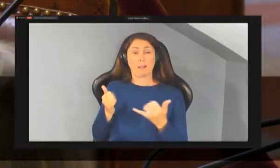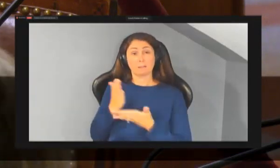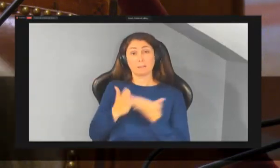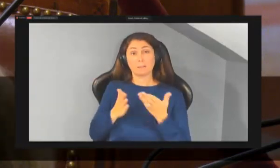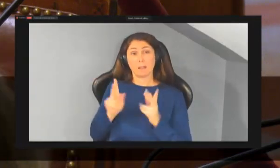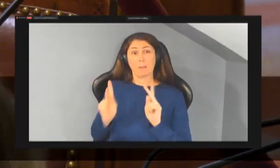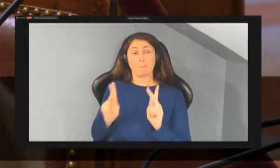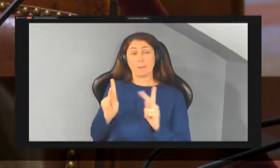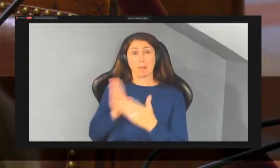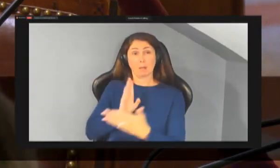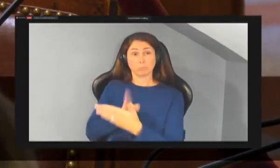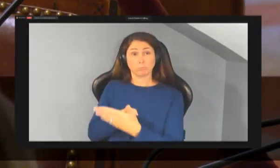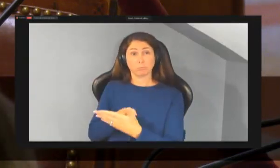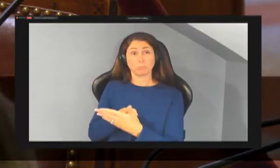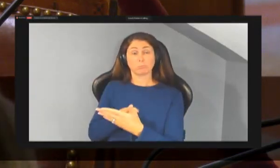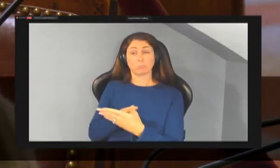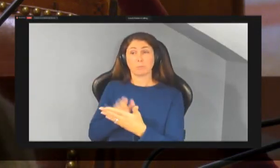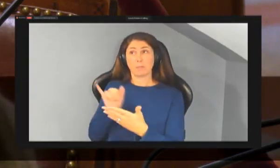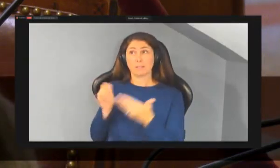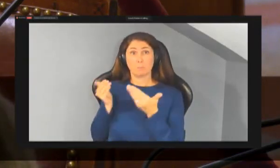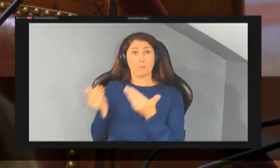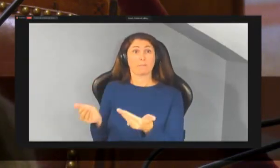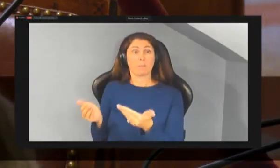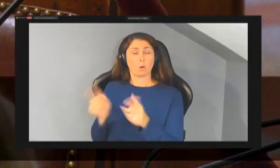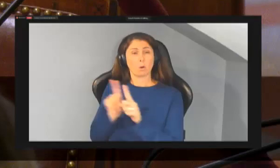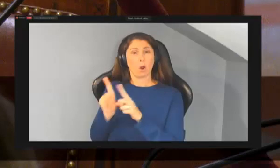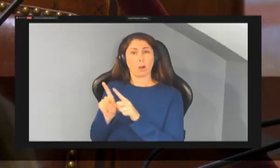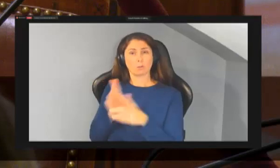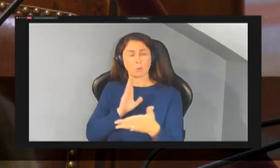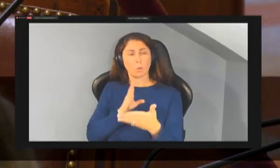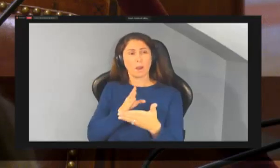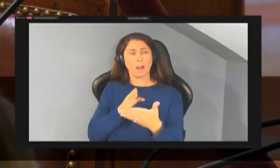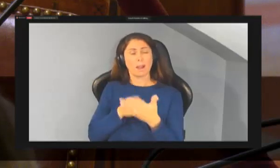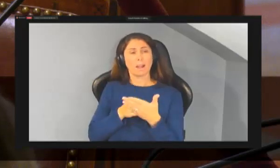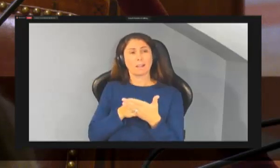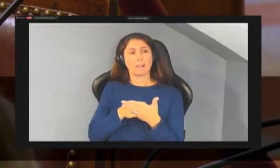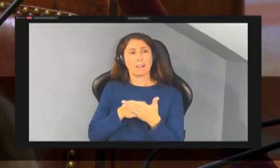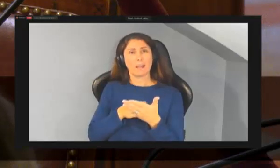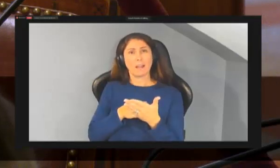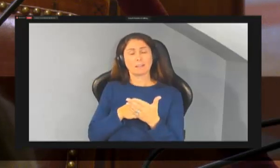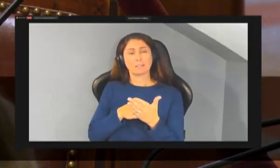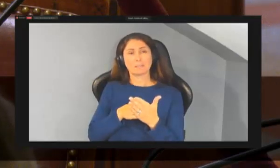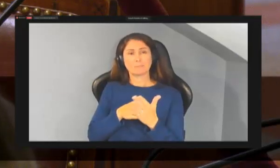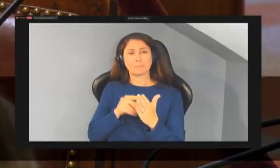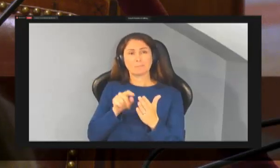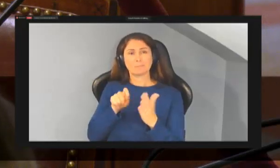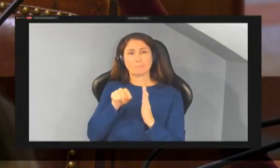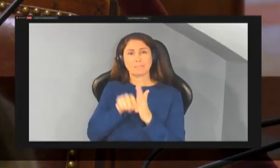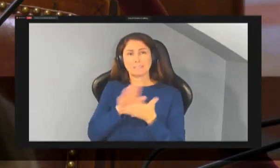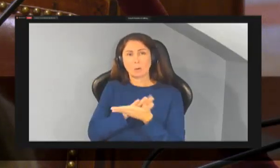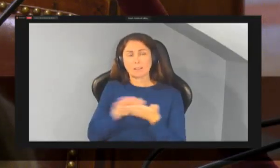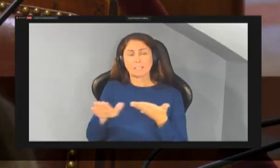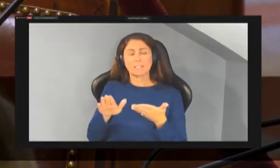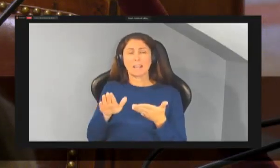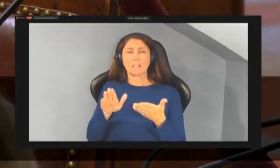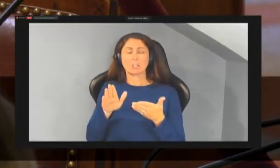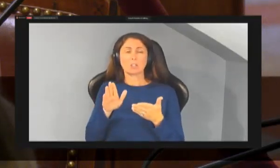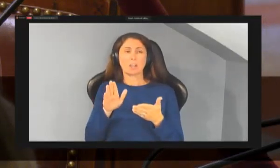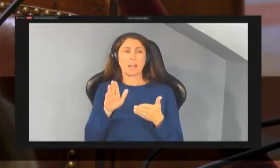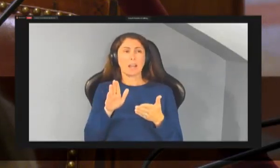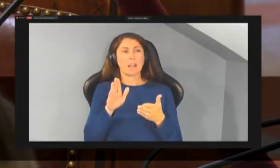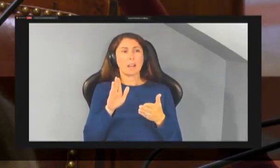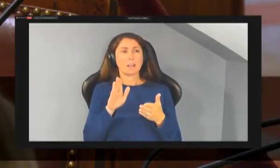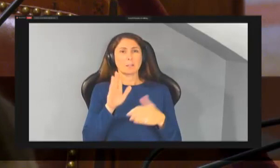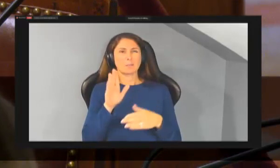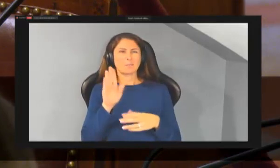against this moving forward are also against sterilization and therefore a birth control method with darting. You can't